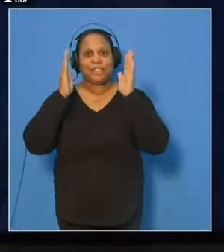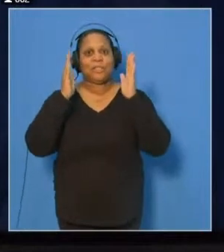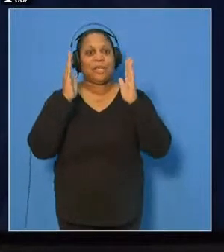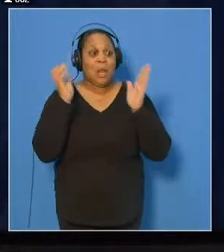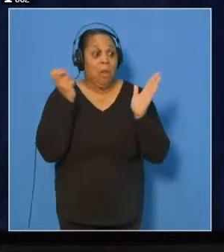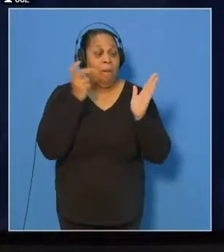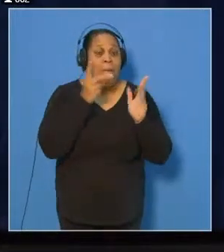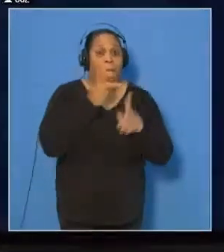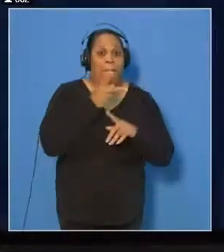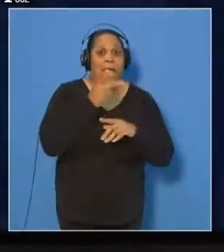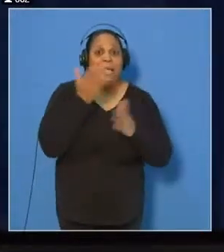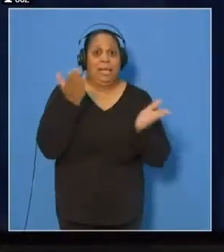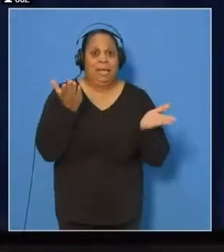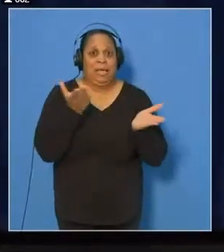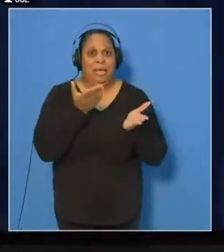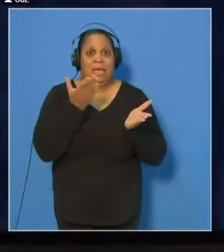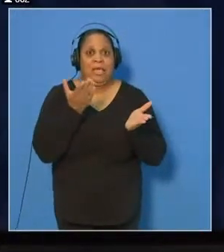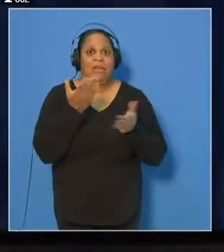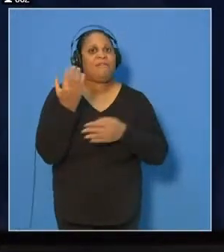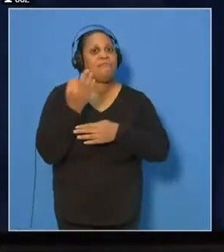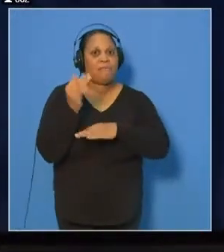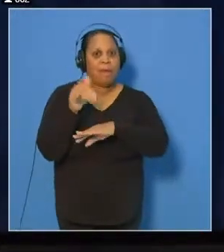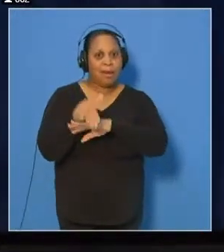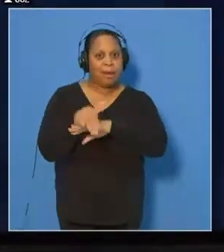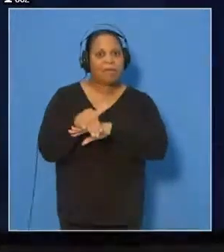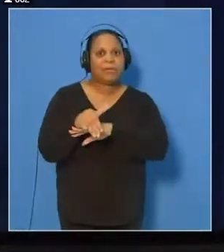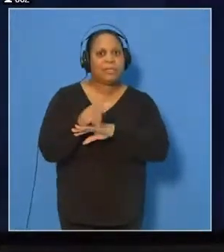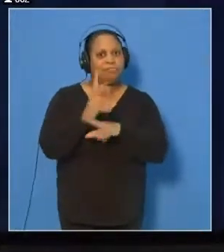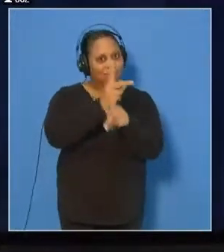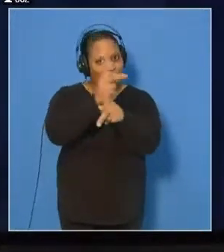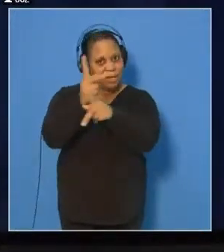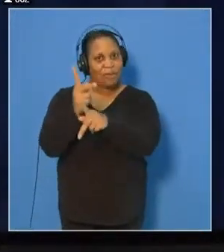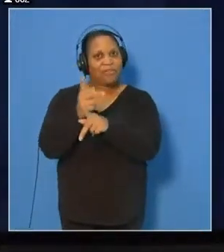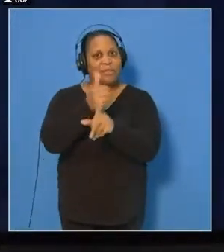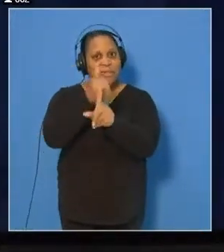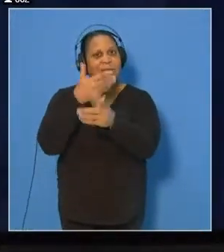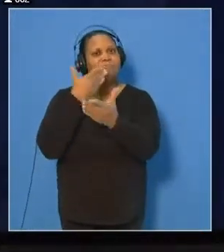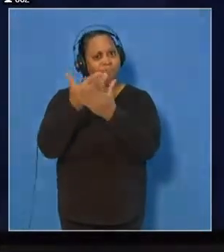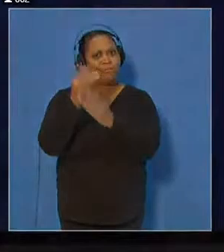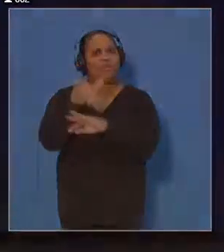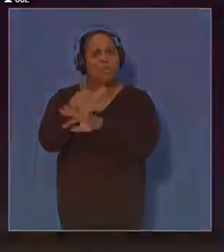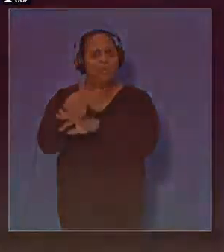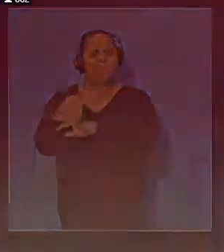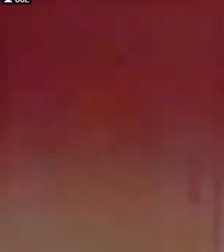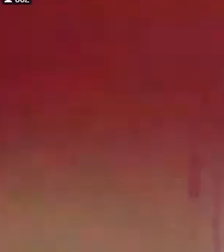will be back here on Friday evening. Take care of yourselves and have a good evening.